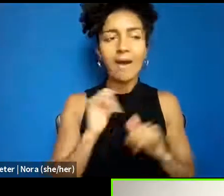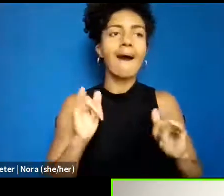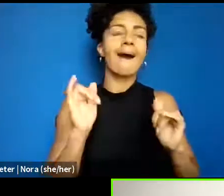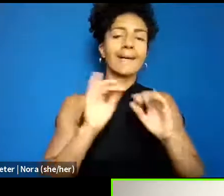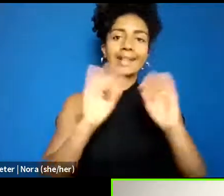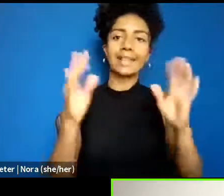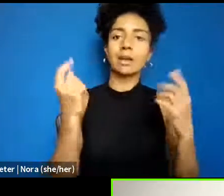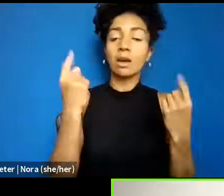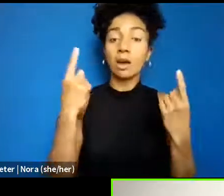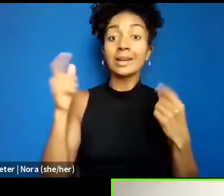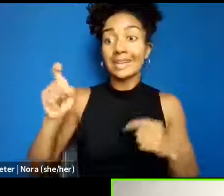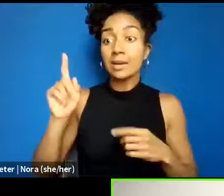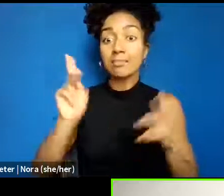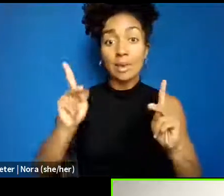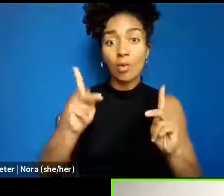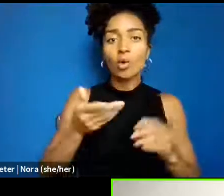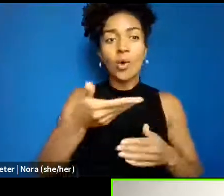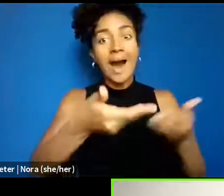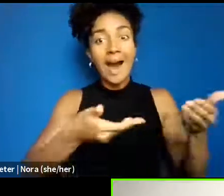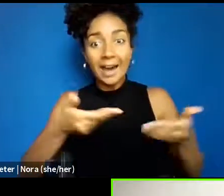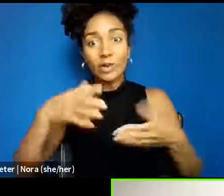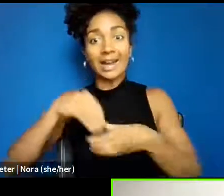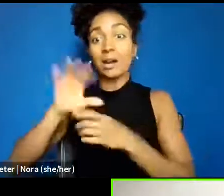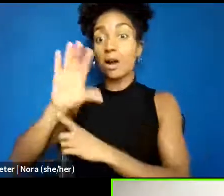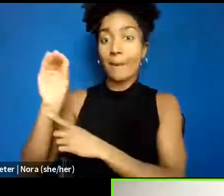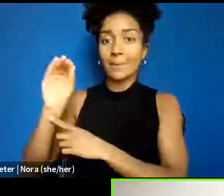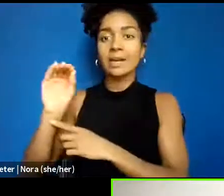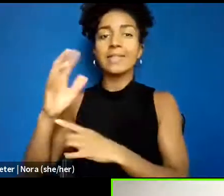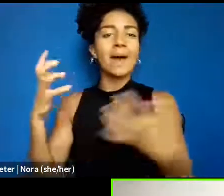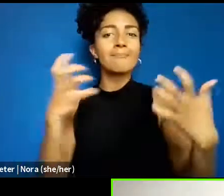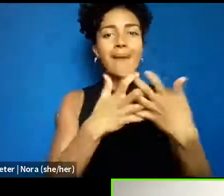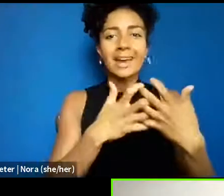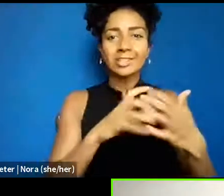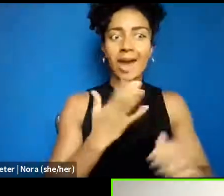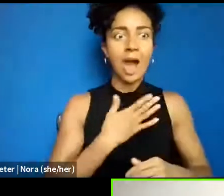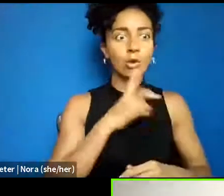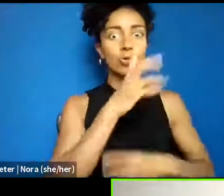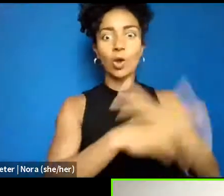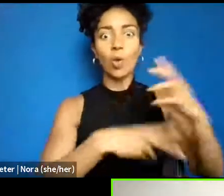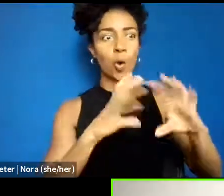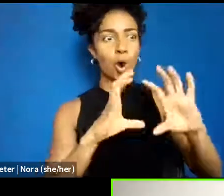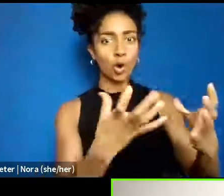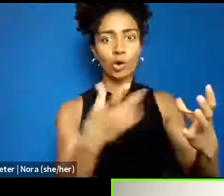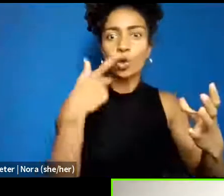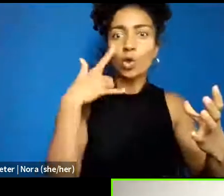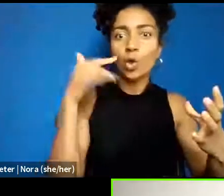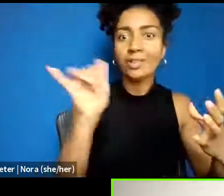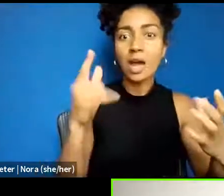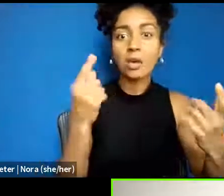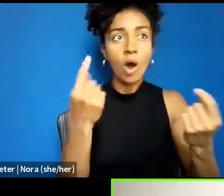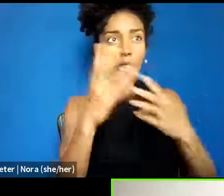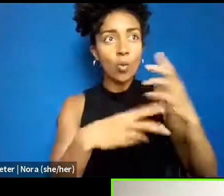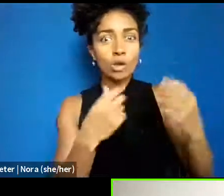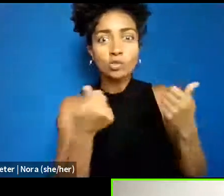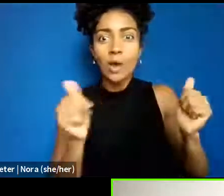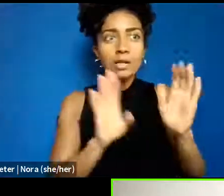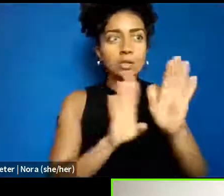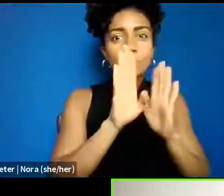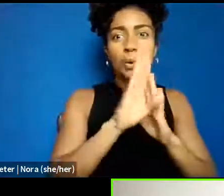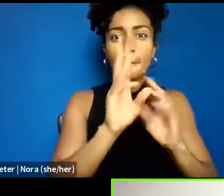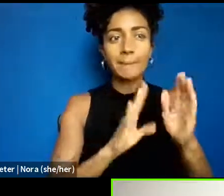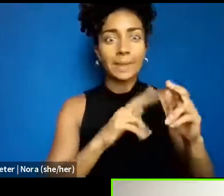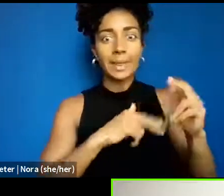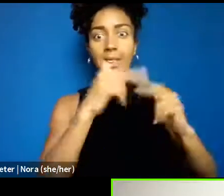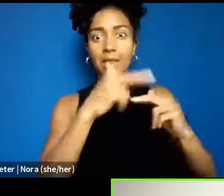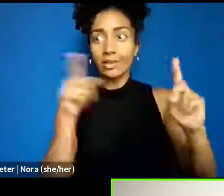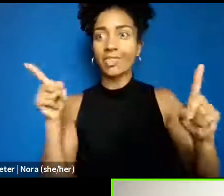reflected our realities, reflected our communities, reflected what we were trying to build. So that was my pivot from